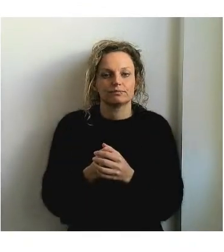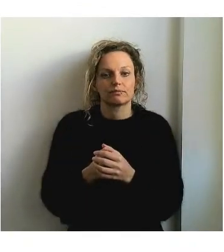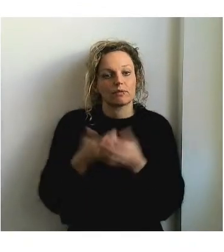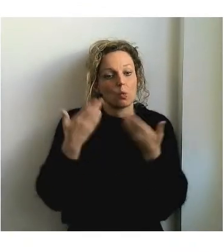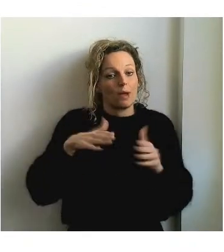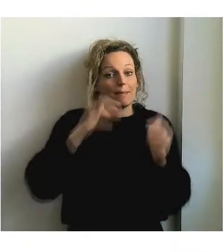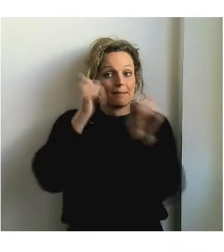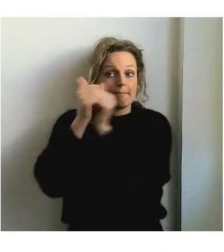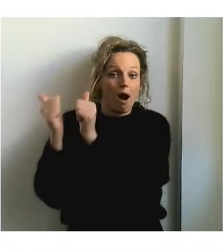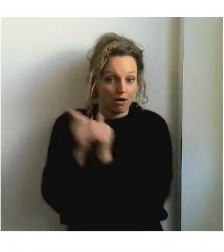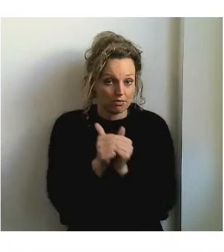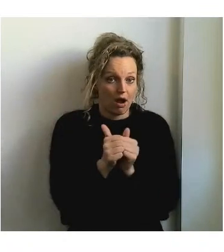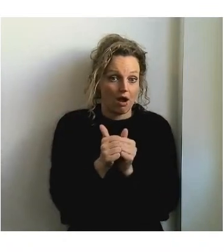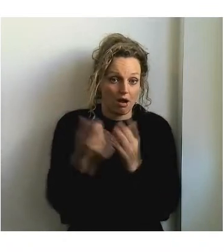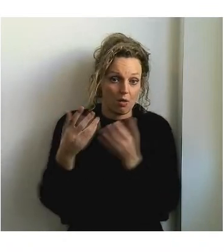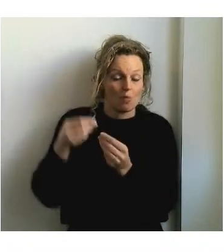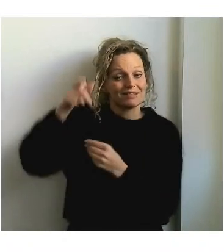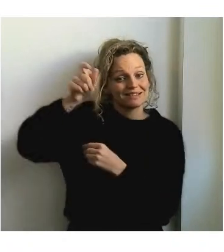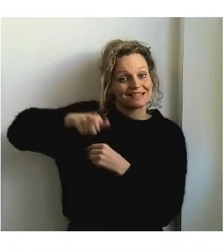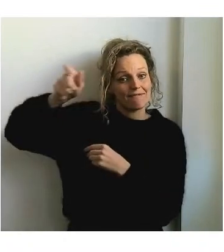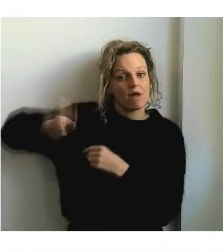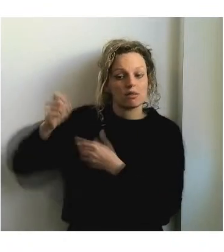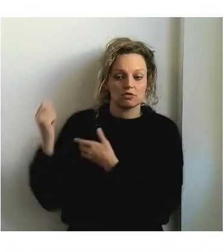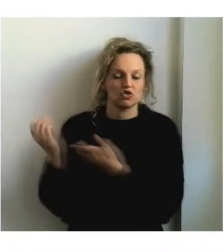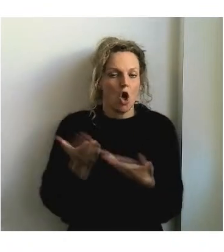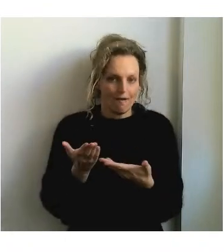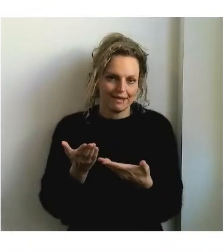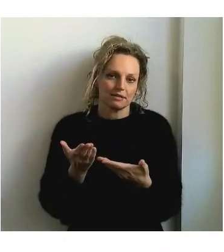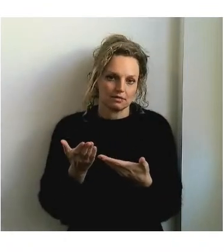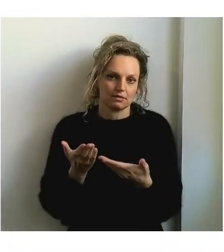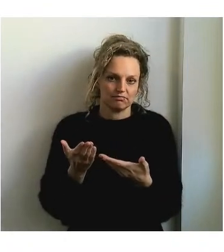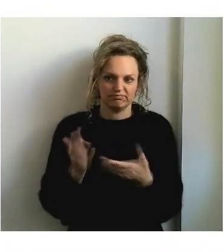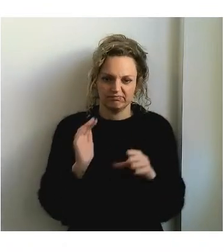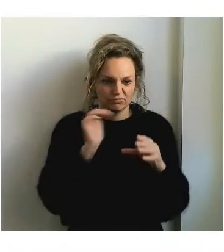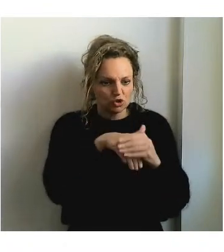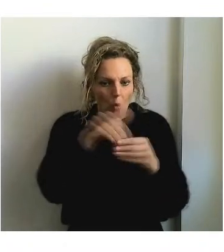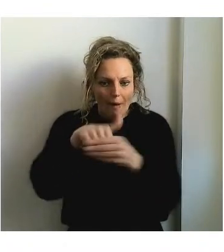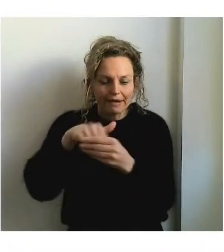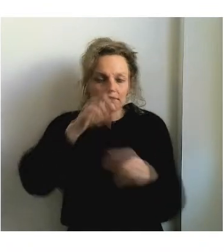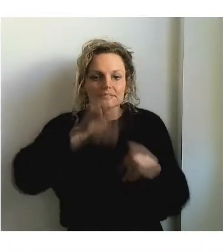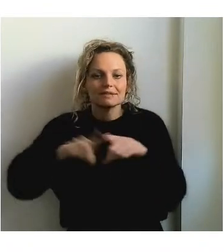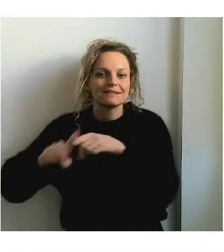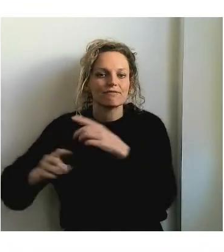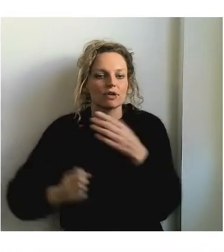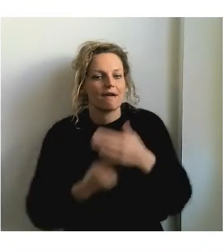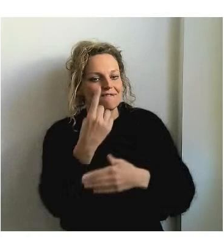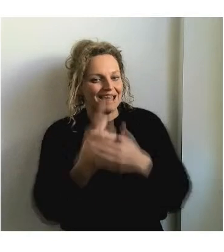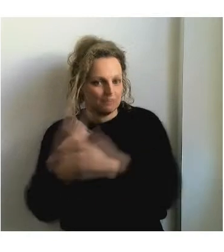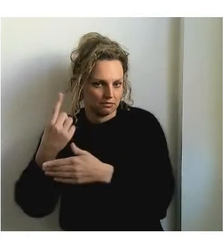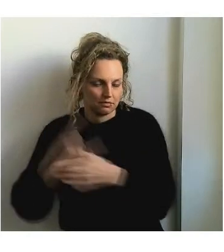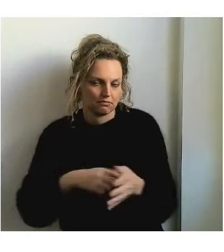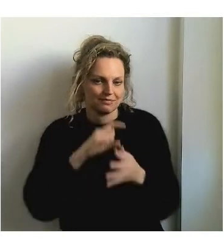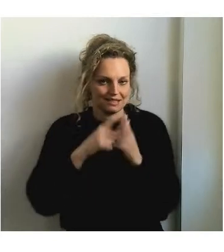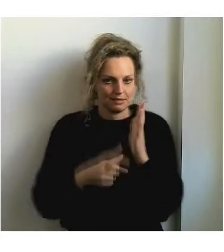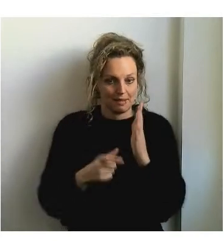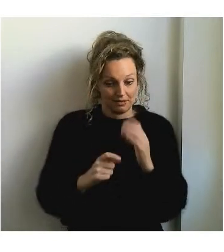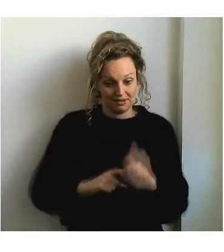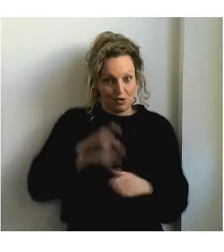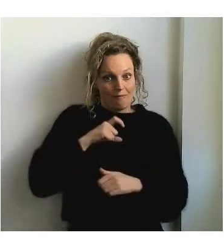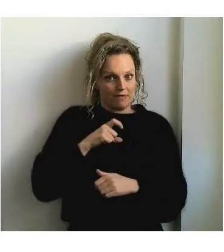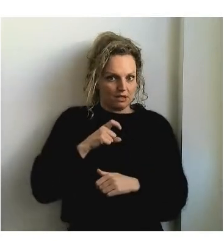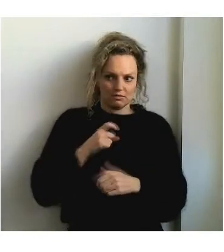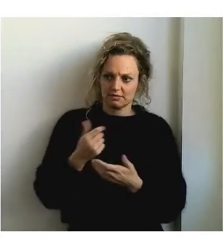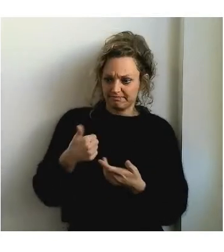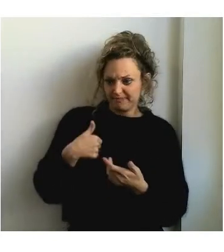run joint events on Disability Confident, which was great from, again, my perspective of just helping to organise those and try